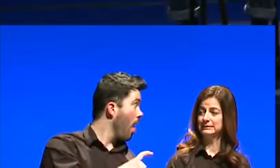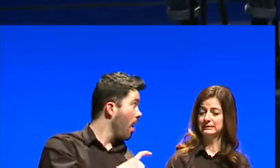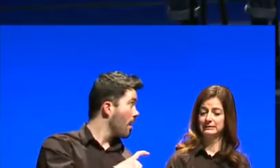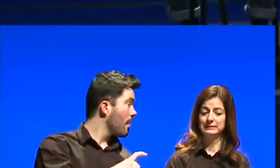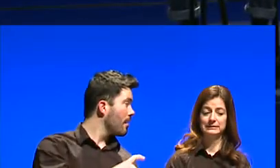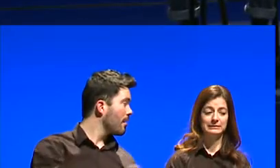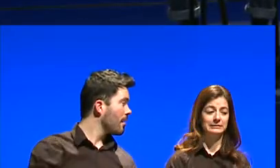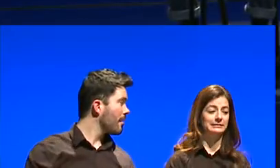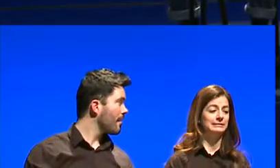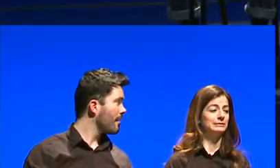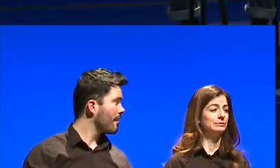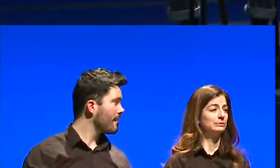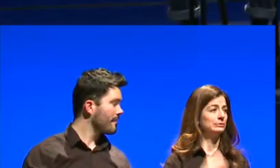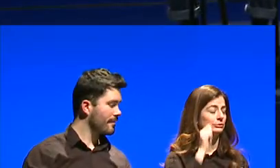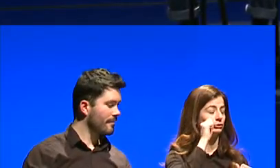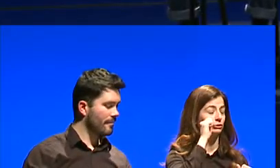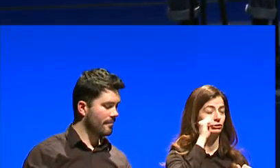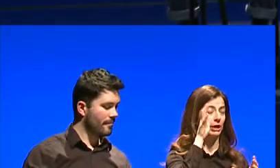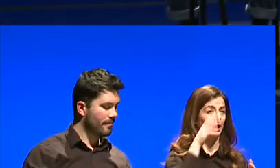the wider world.